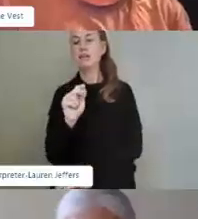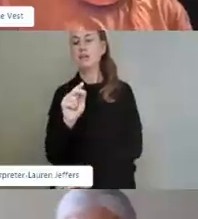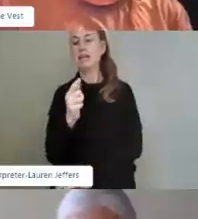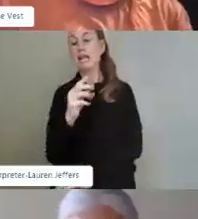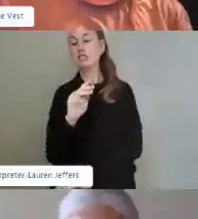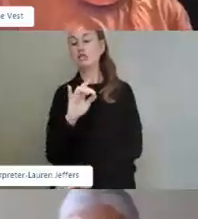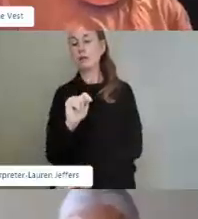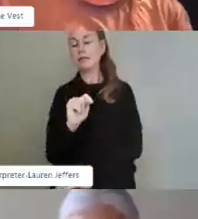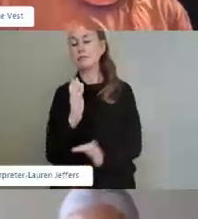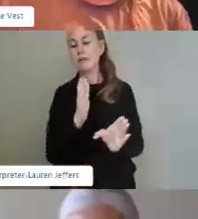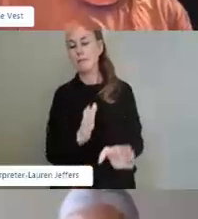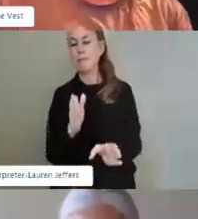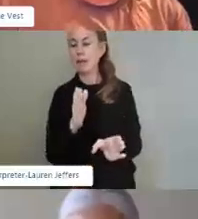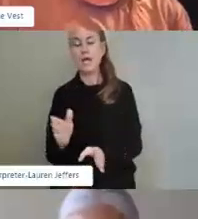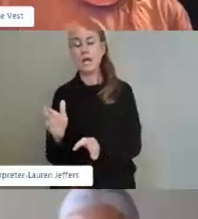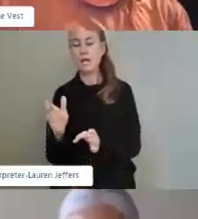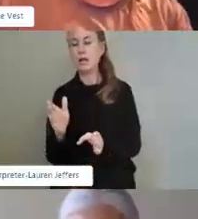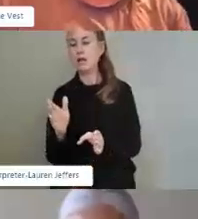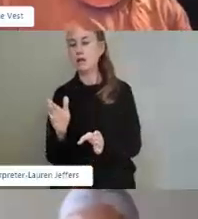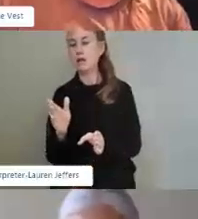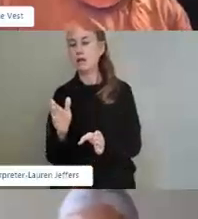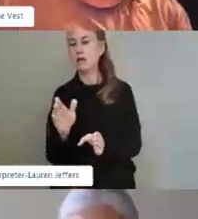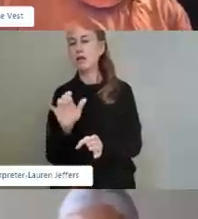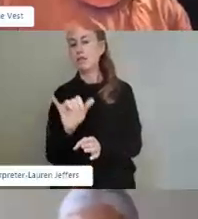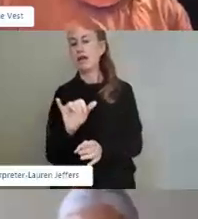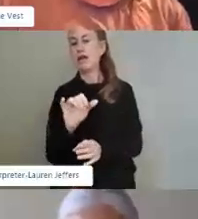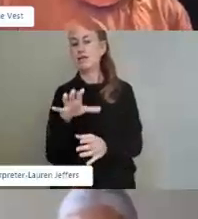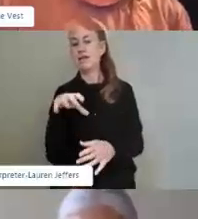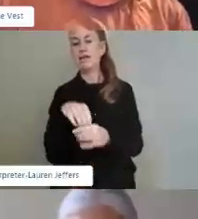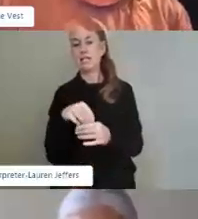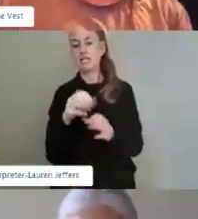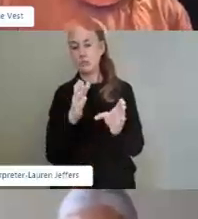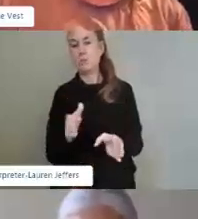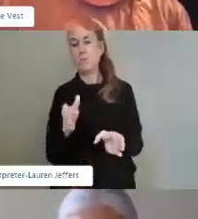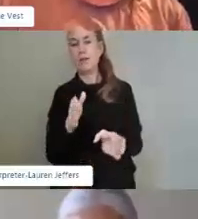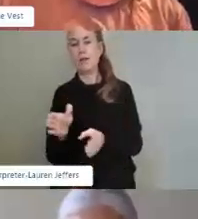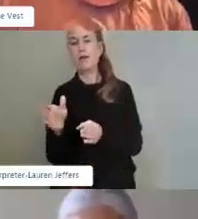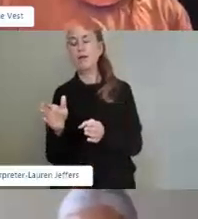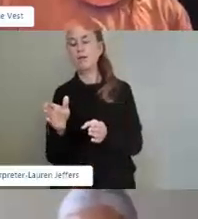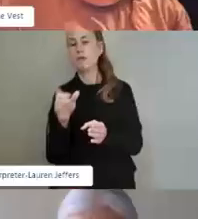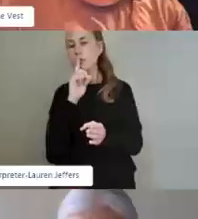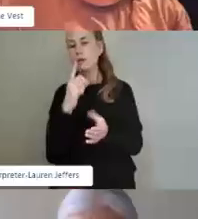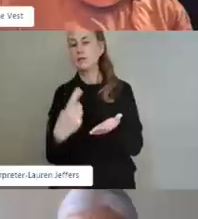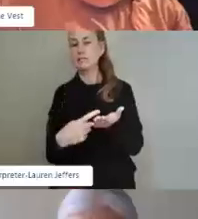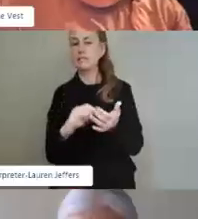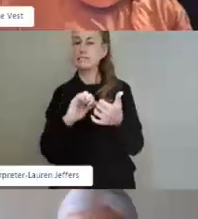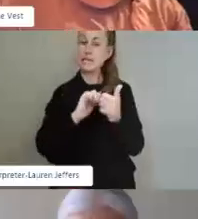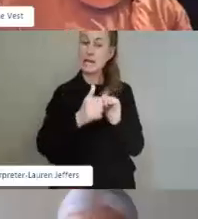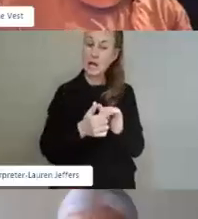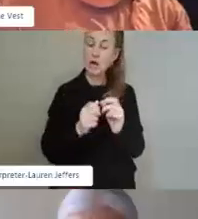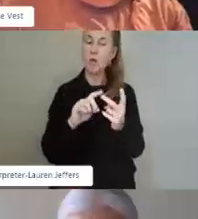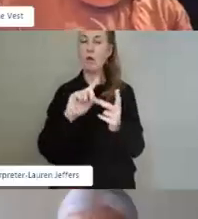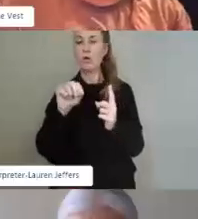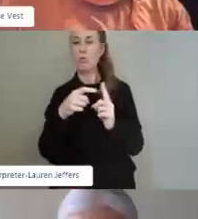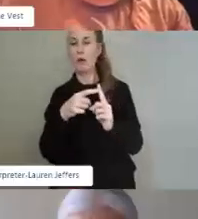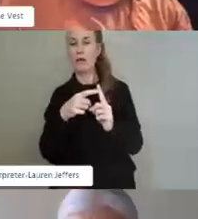talk about that in more detail in a bit. But that engagement plan really talks about the how and the when that we would